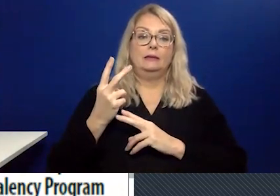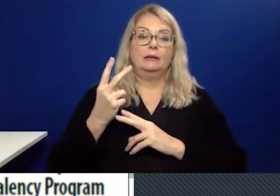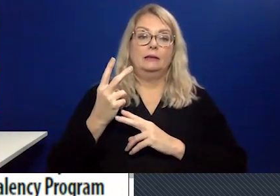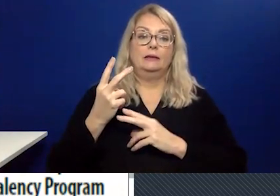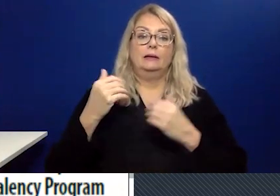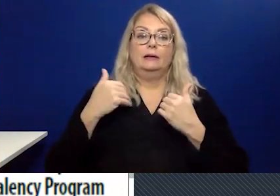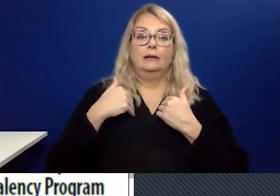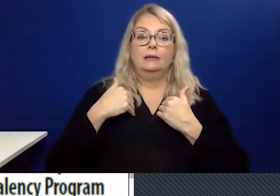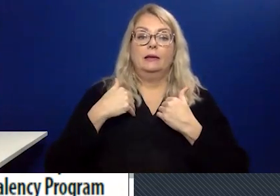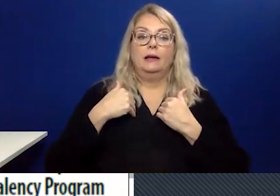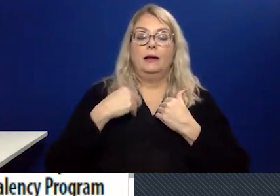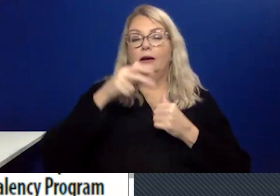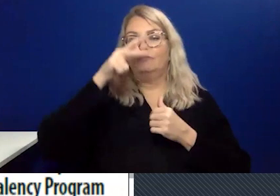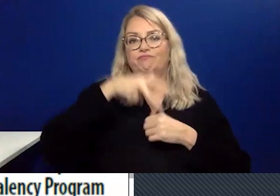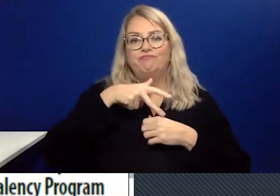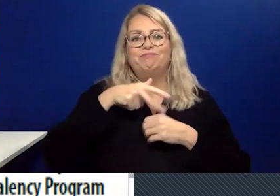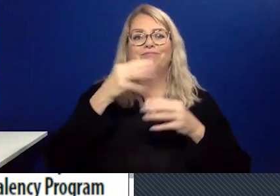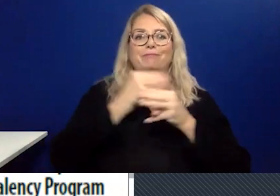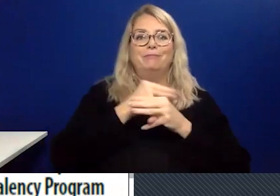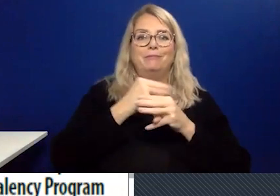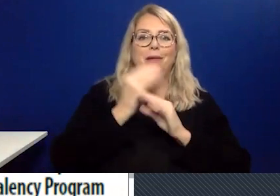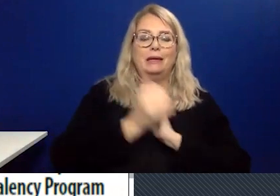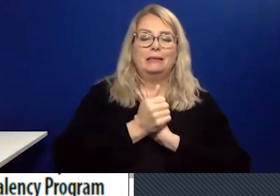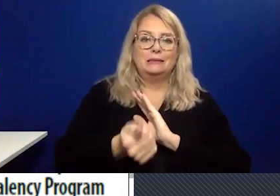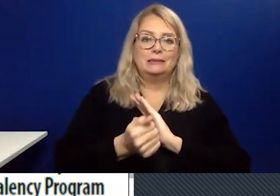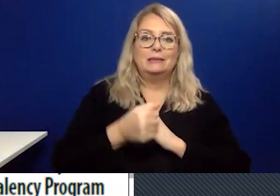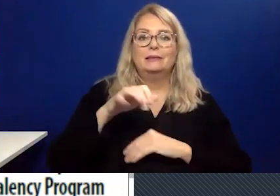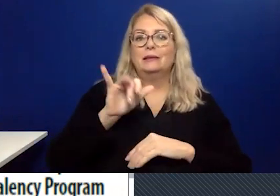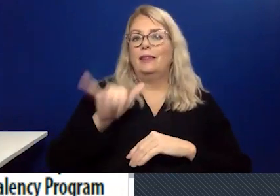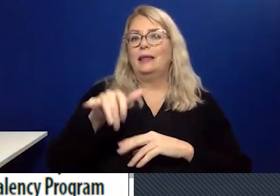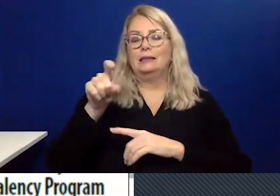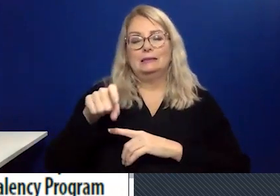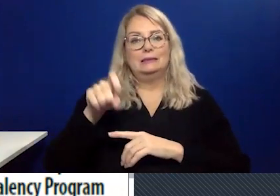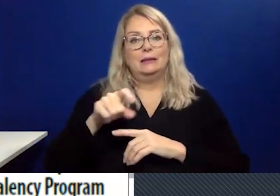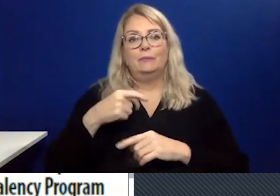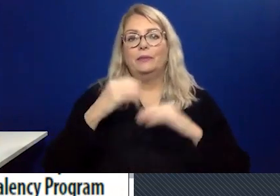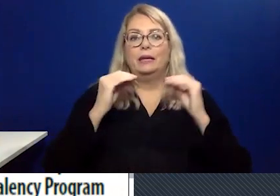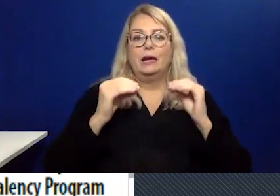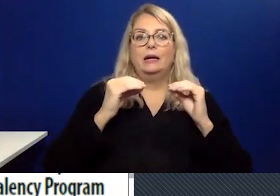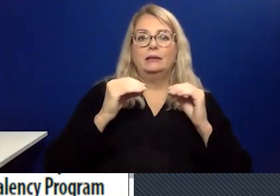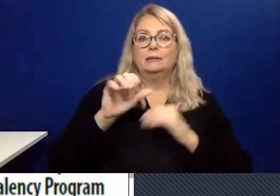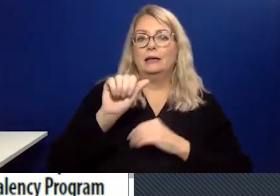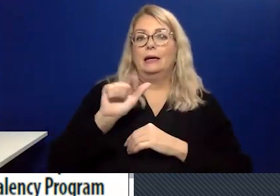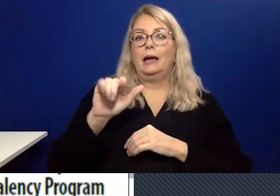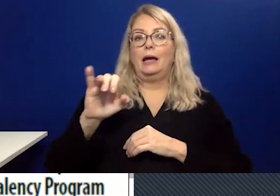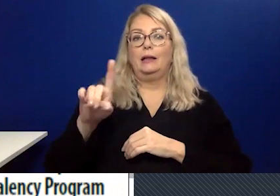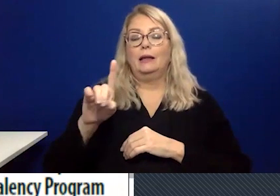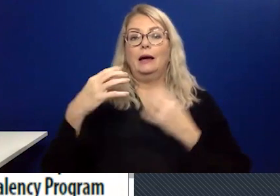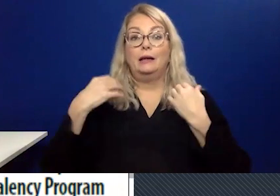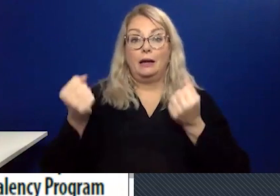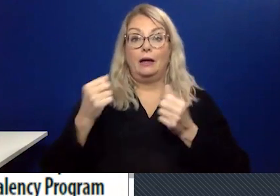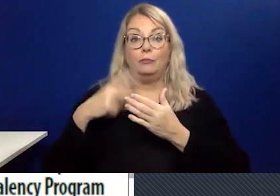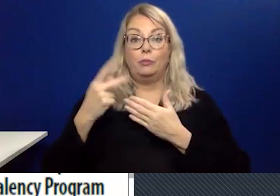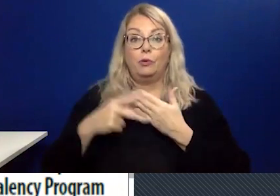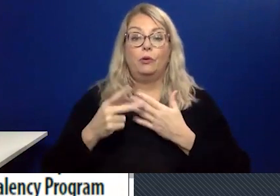poor math skills as well, which is needed because I teach in the allied health programs, and a lot of them want to do